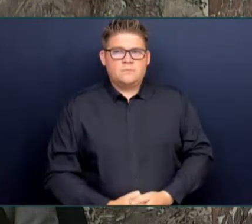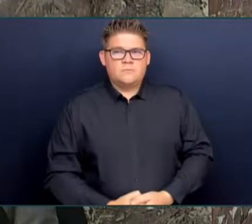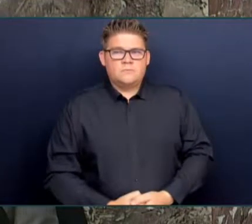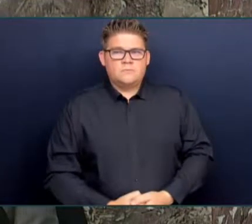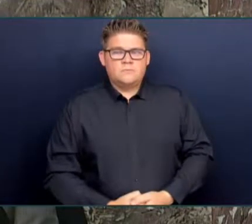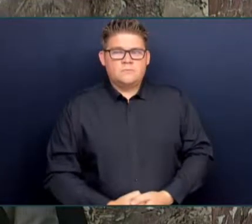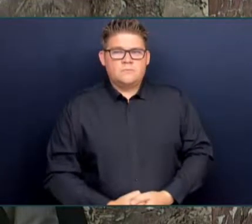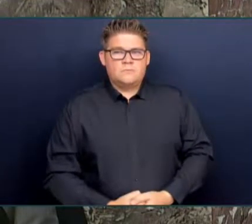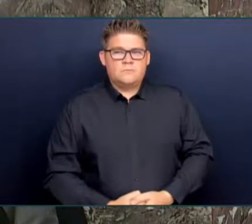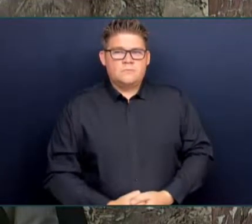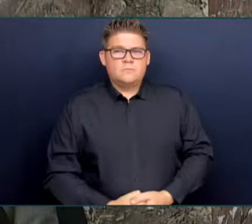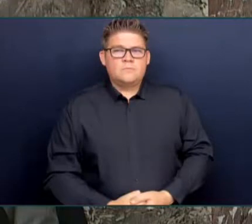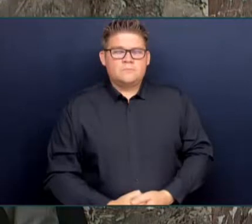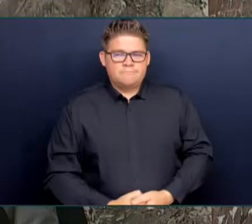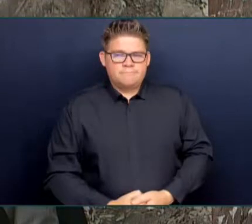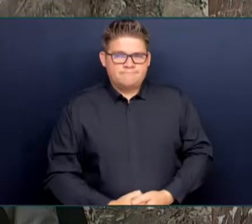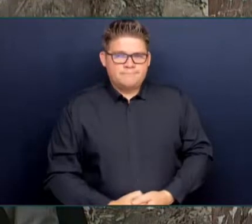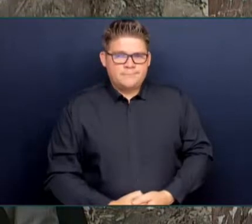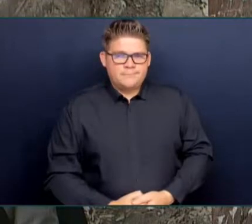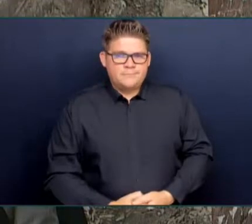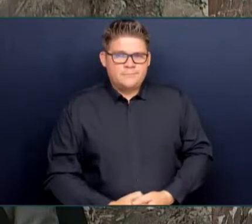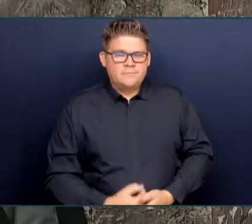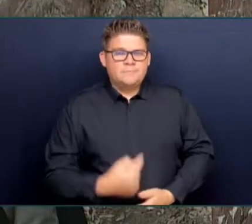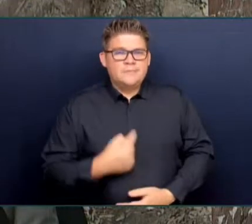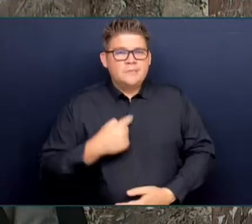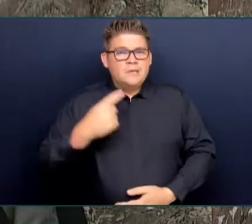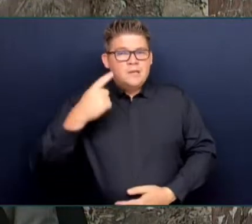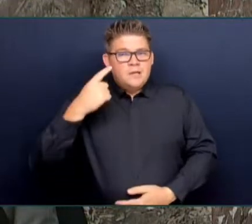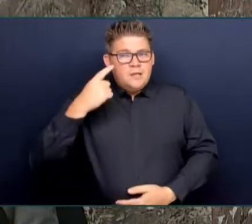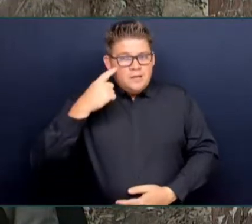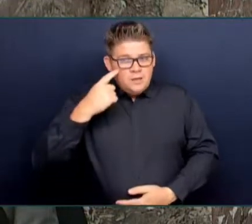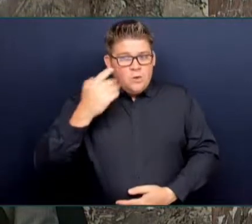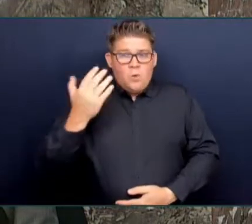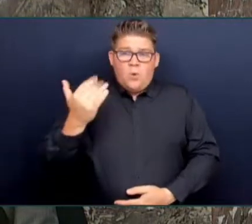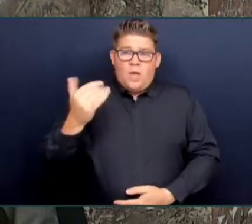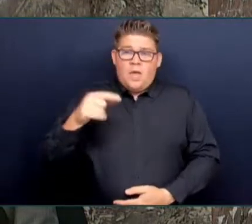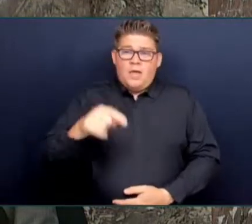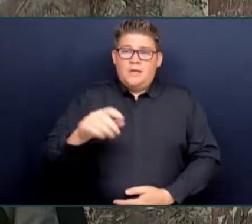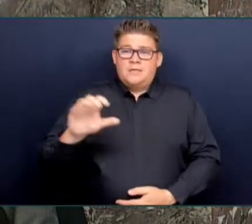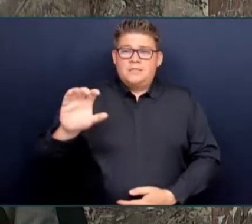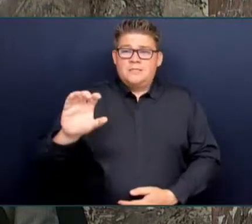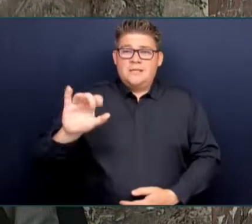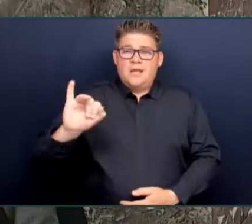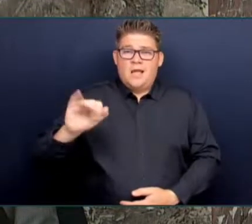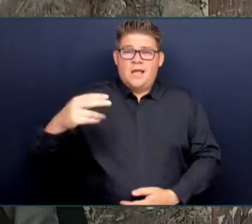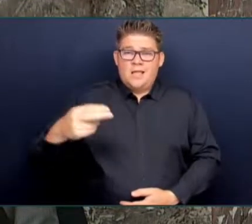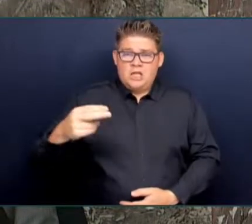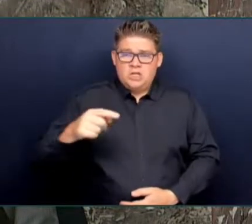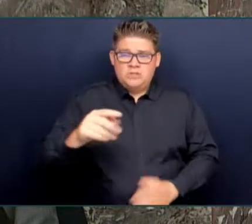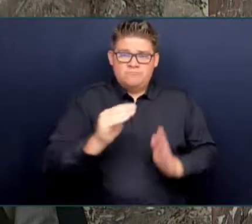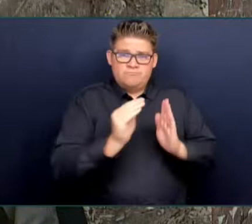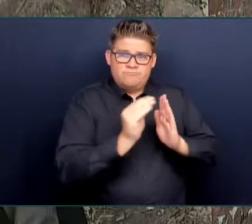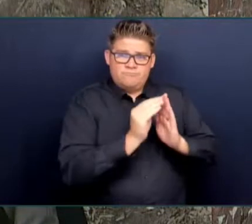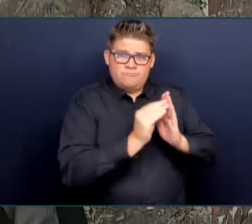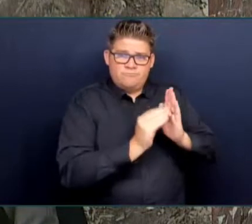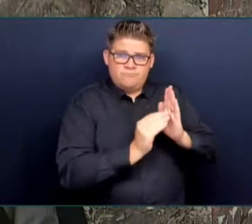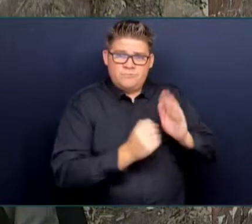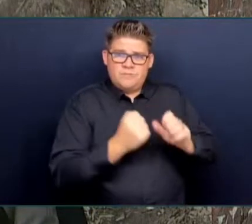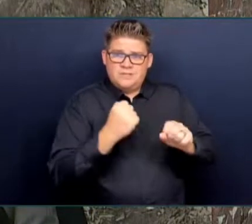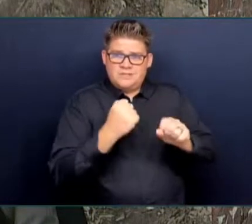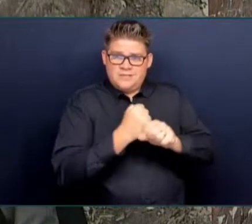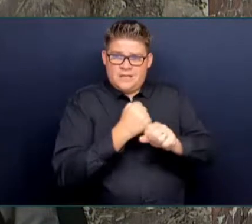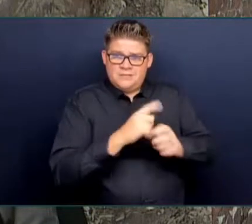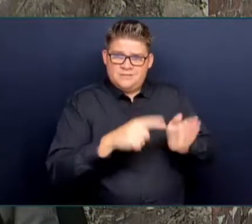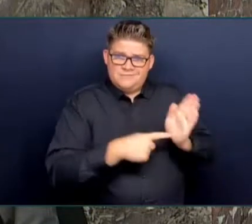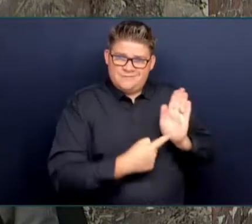Health Information keeps such statistics is to show contrast. We were last in Canada, 10th, in registered